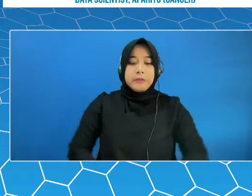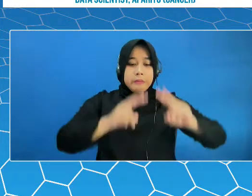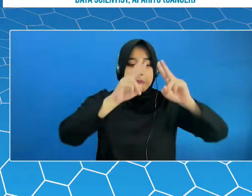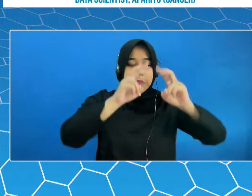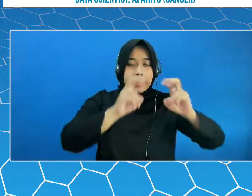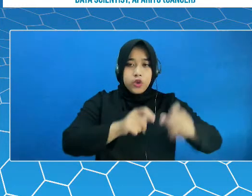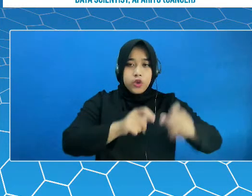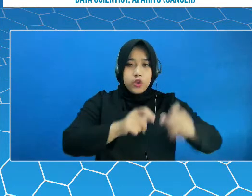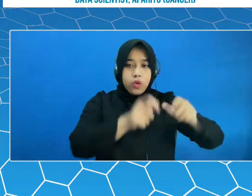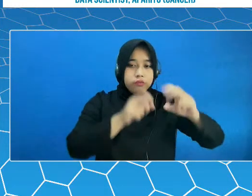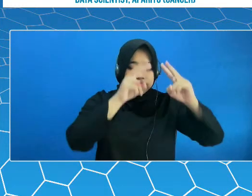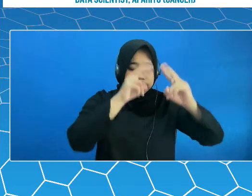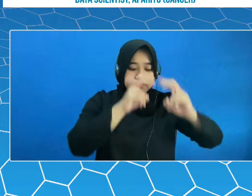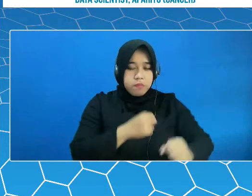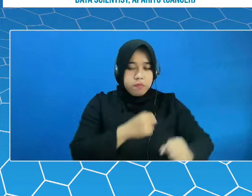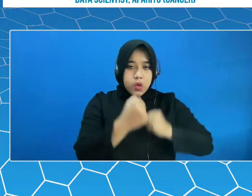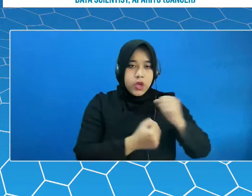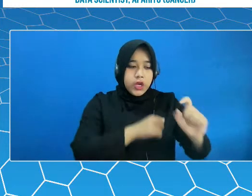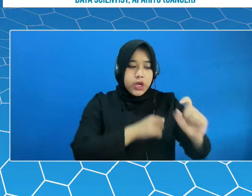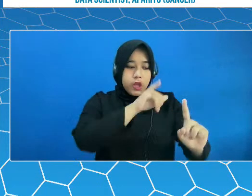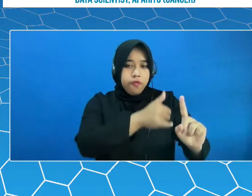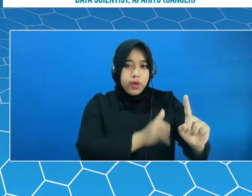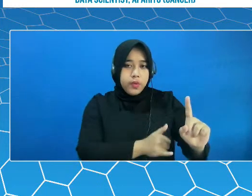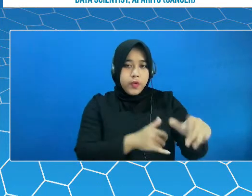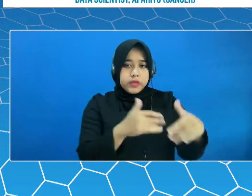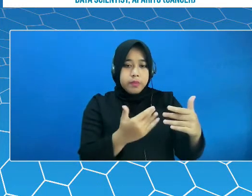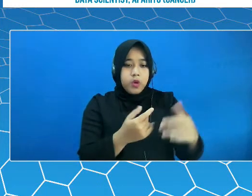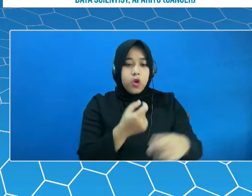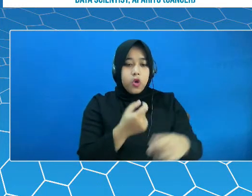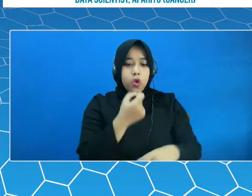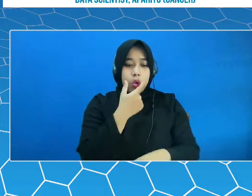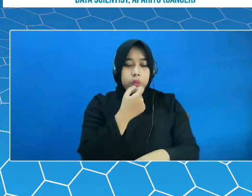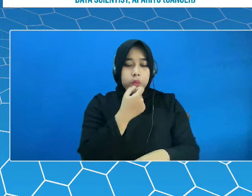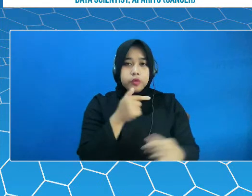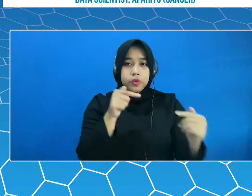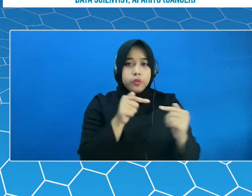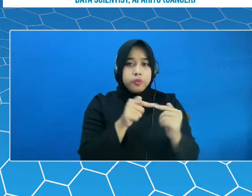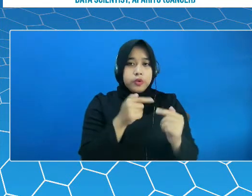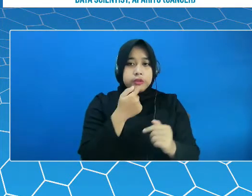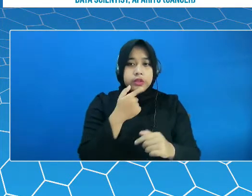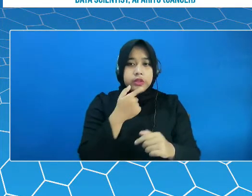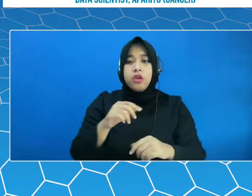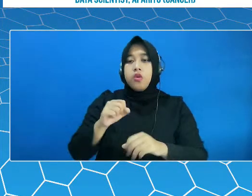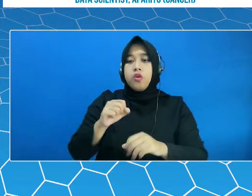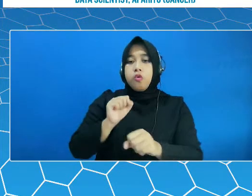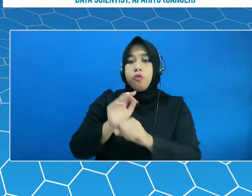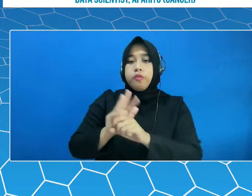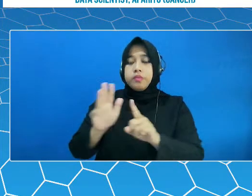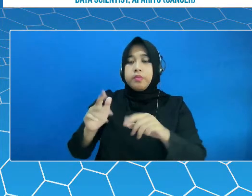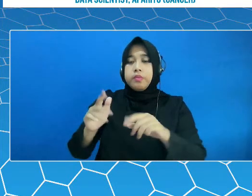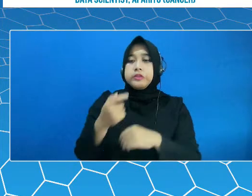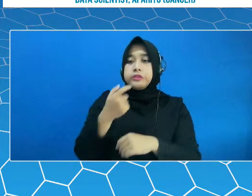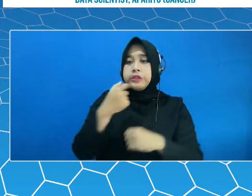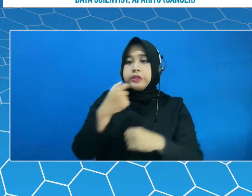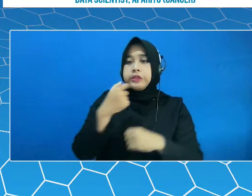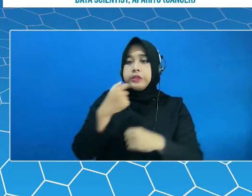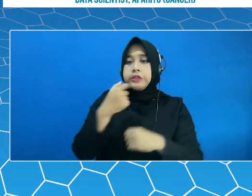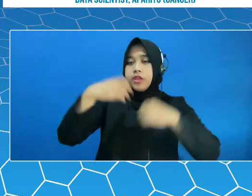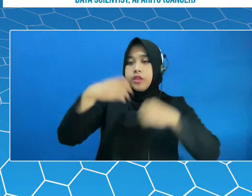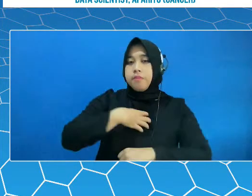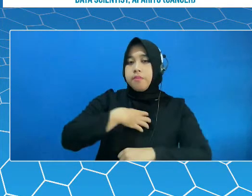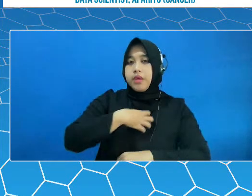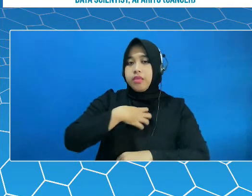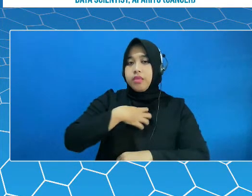for example, for mental health or fatigue. And working with patients, doctors, and